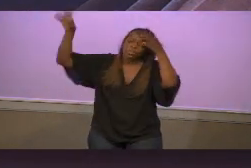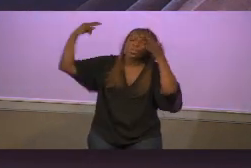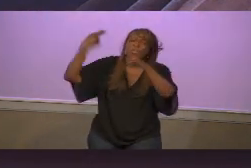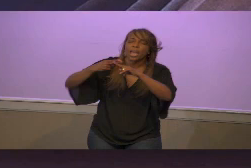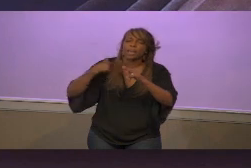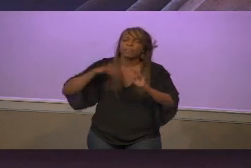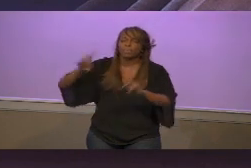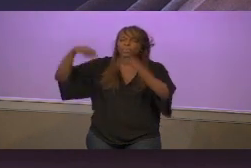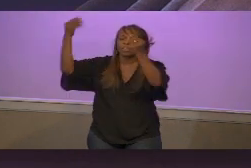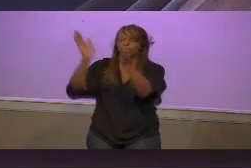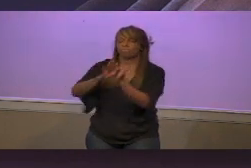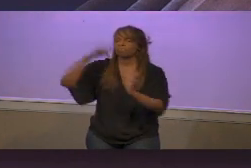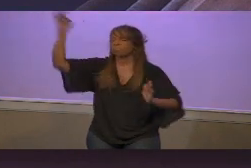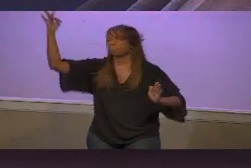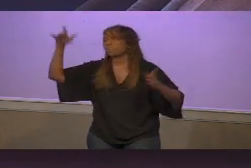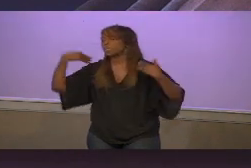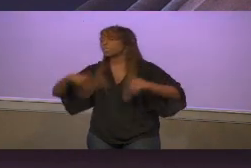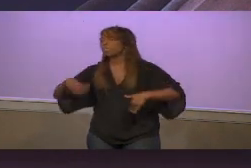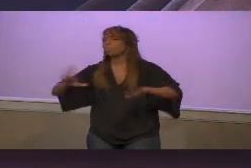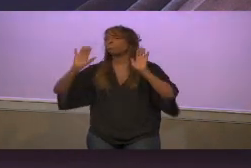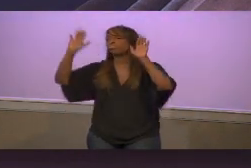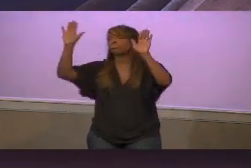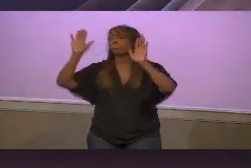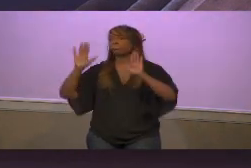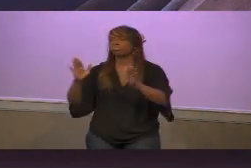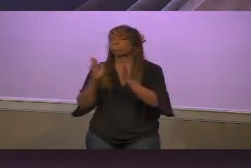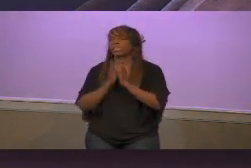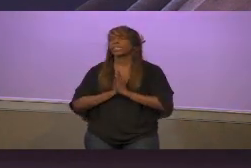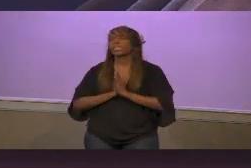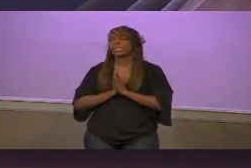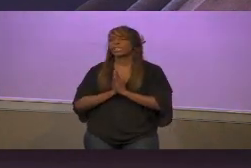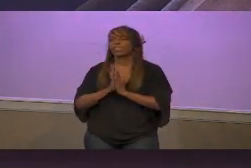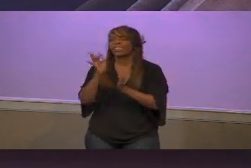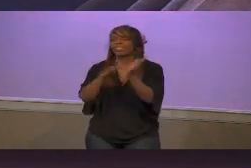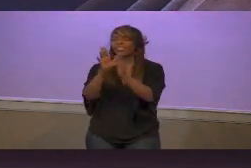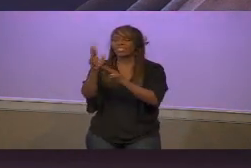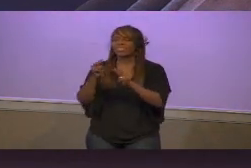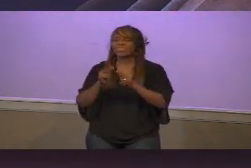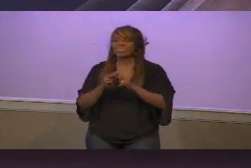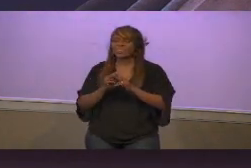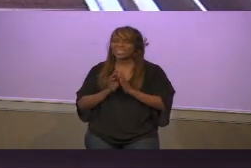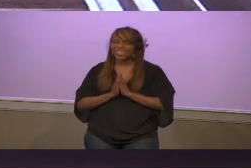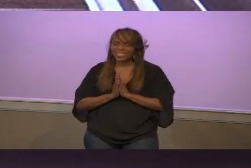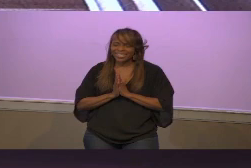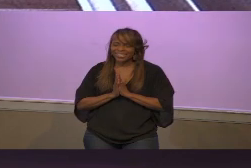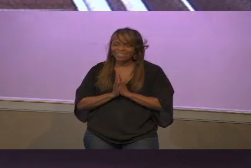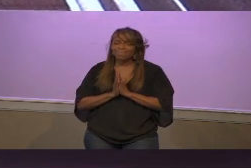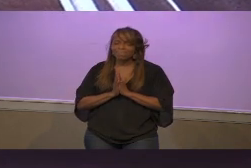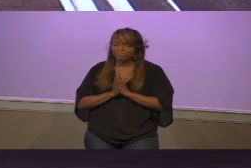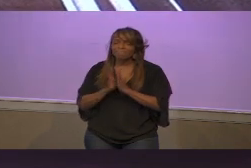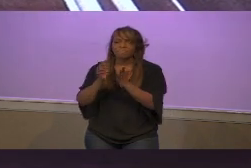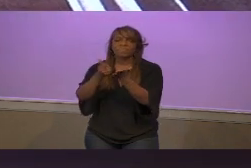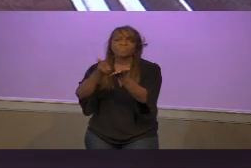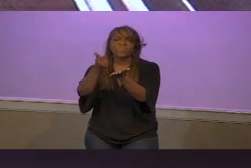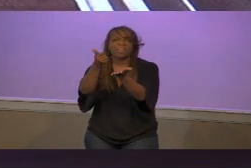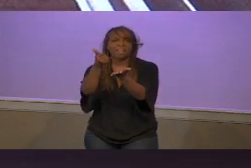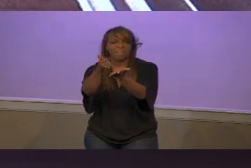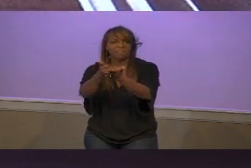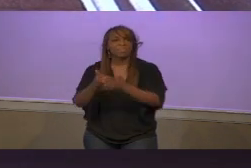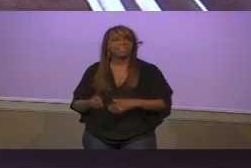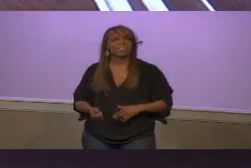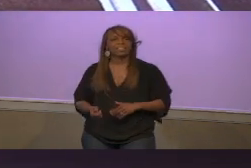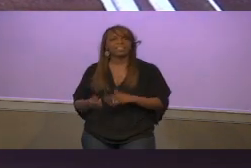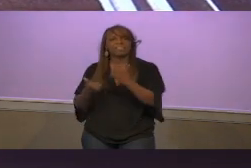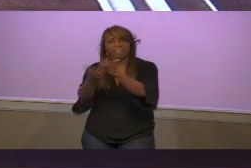be glorified, magnified, and praised. In Jesus' name we pray. Amen